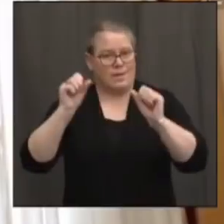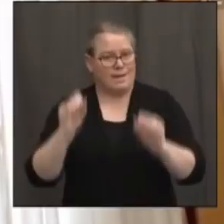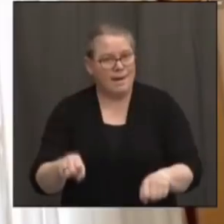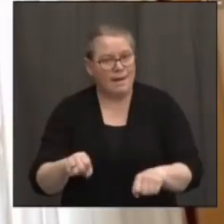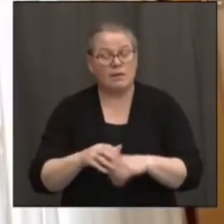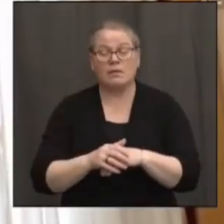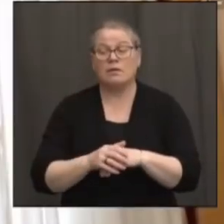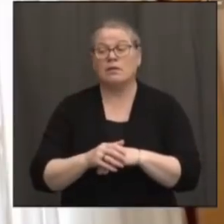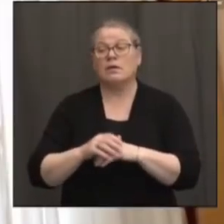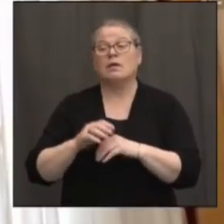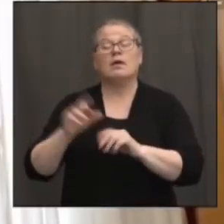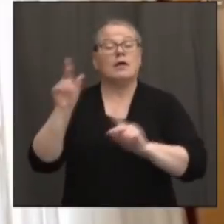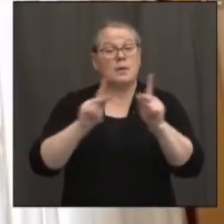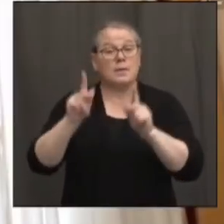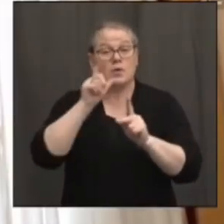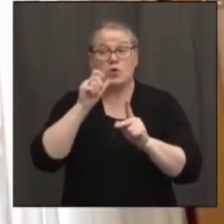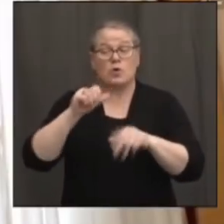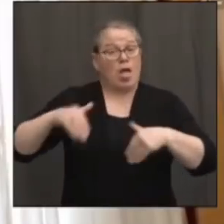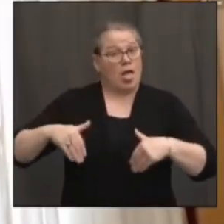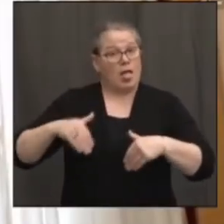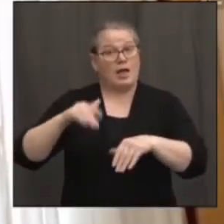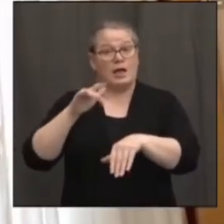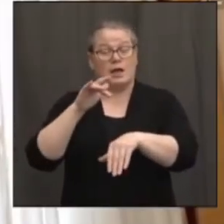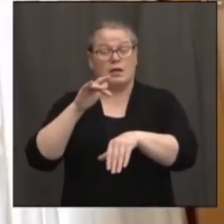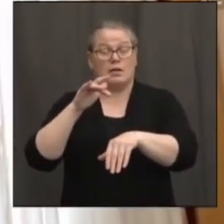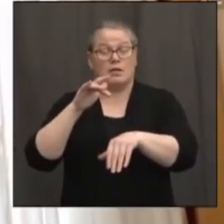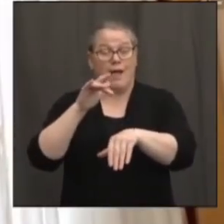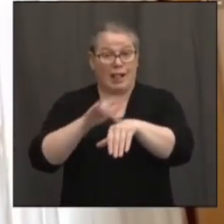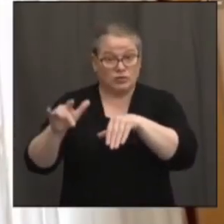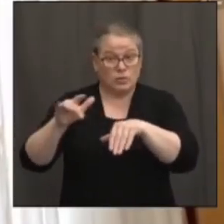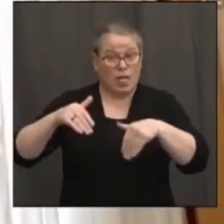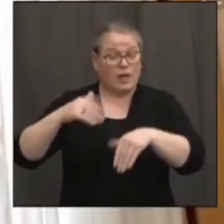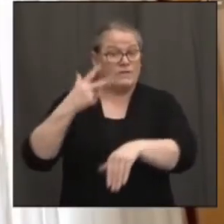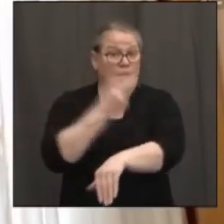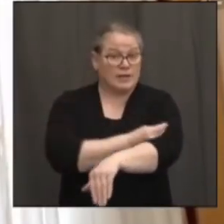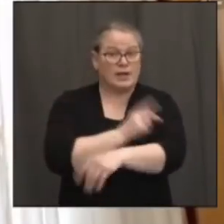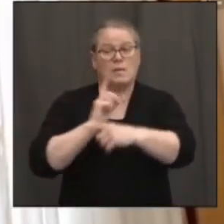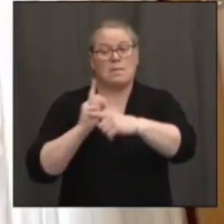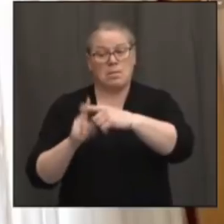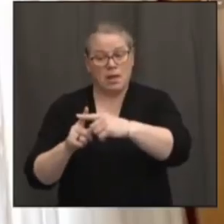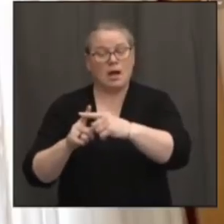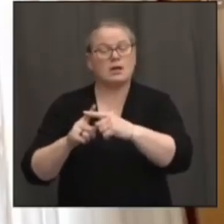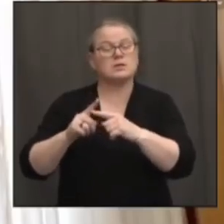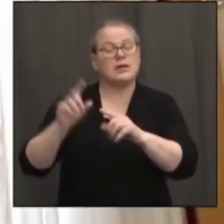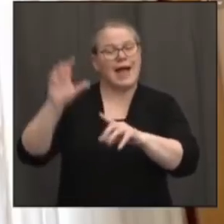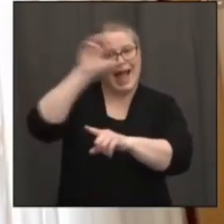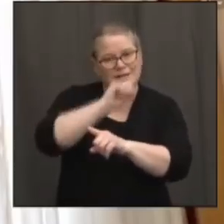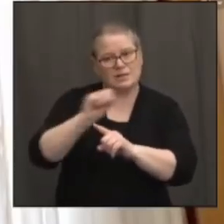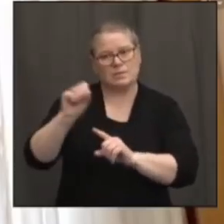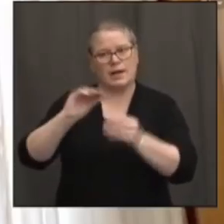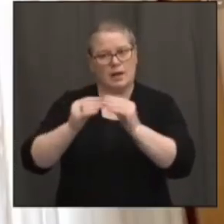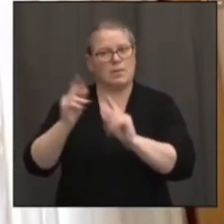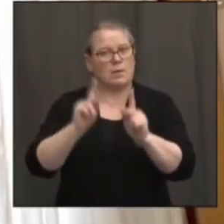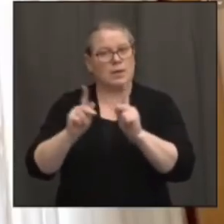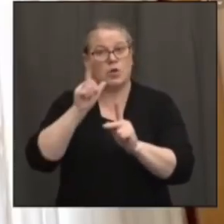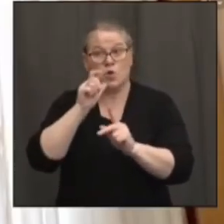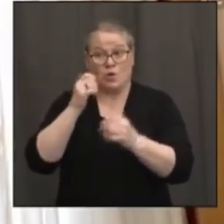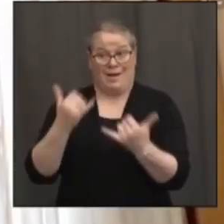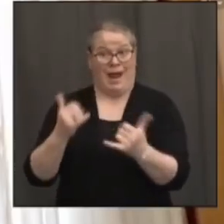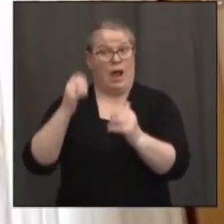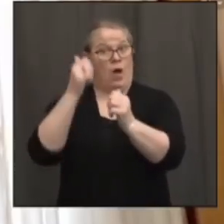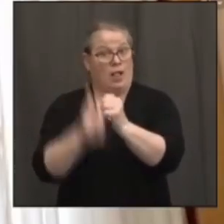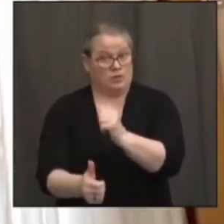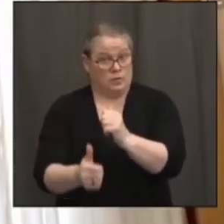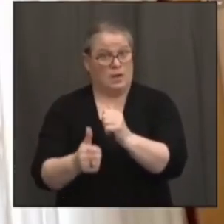not already been vaccinated, and estimated rates of how many people who are eligible will want to take the vaccine, we're very confident that anyone in the 55